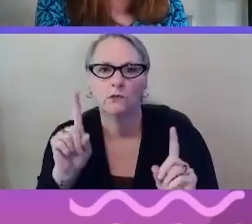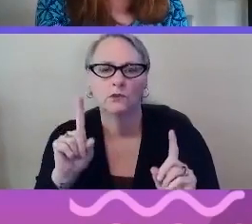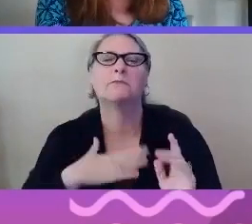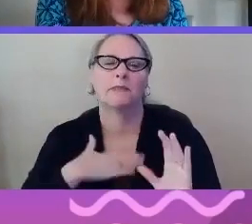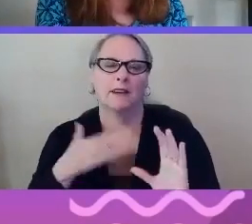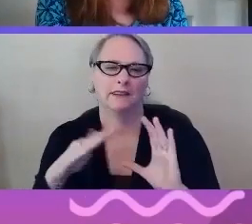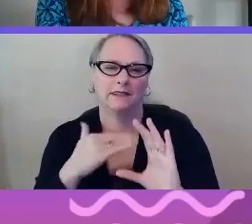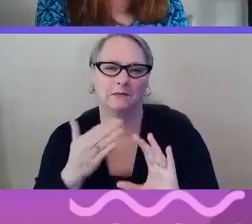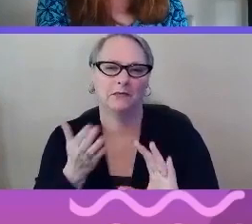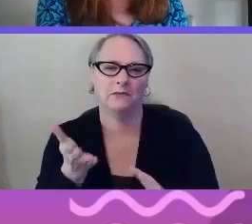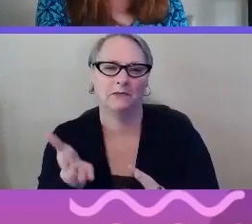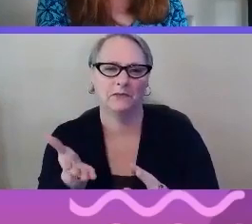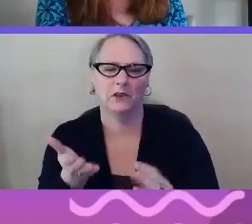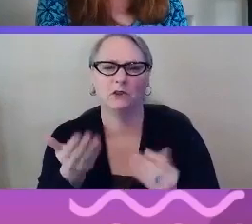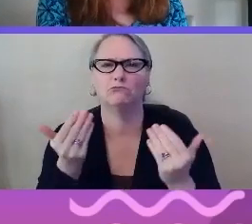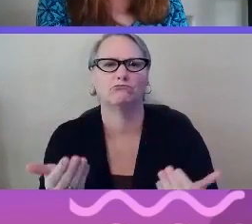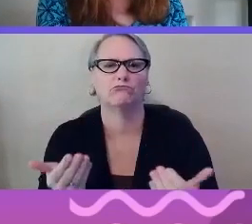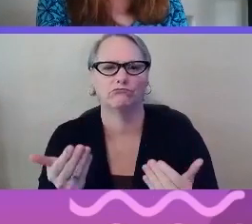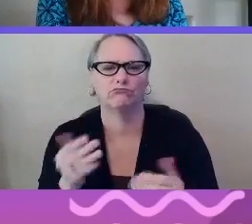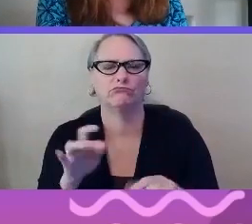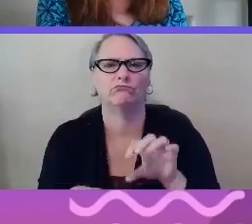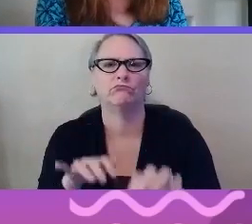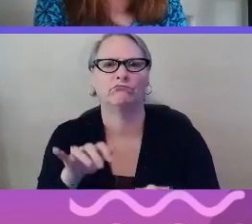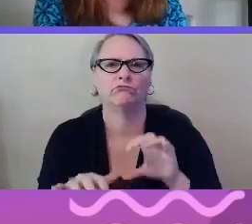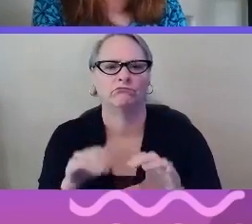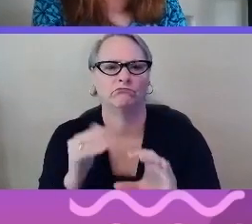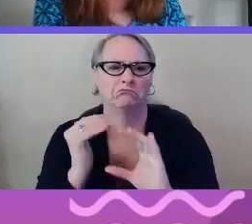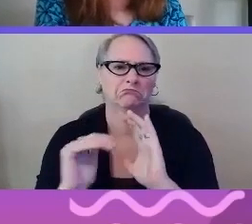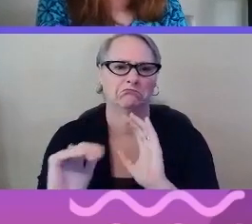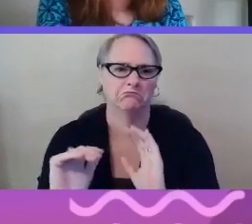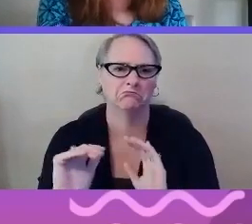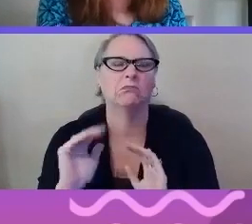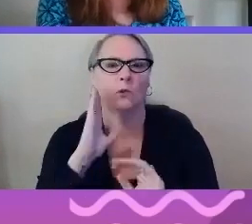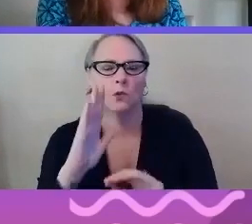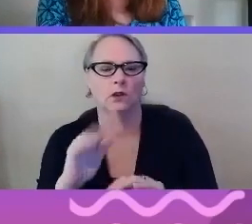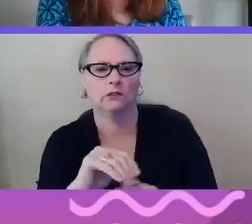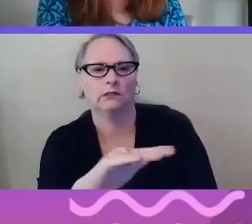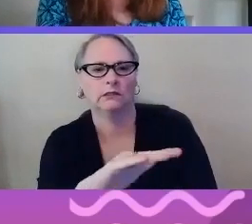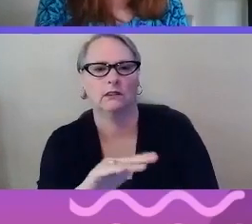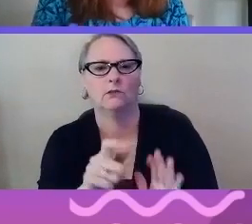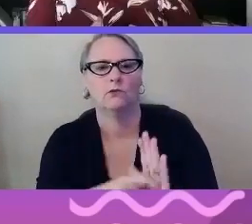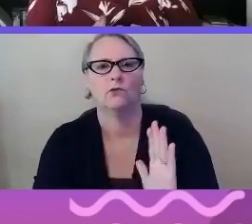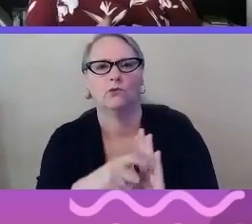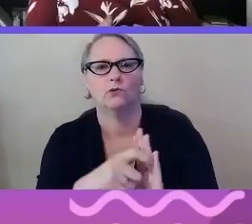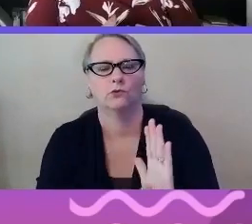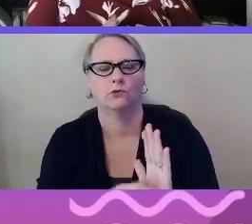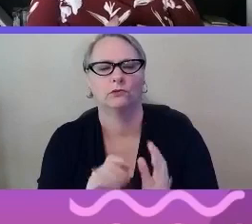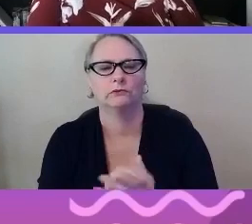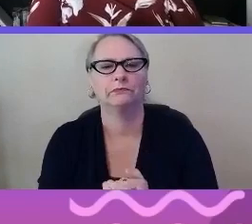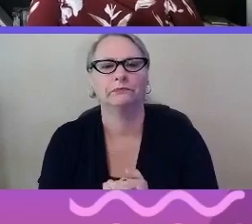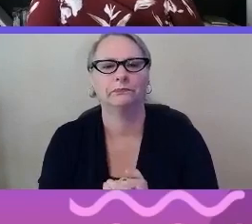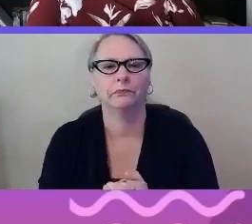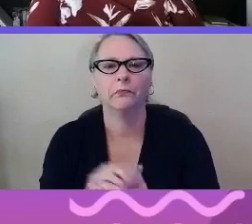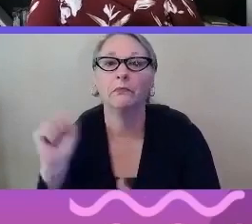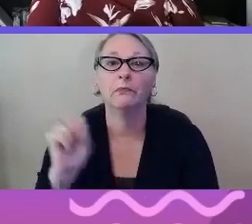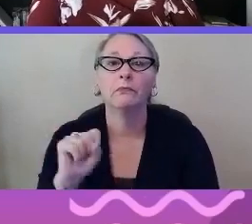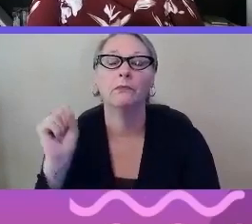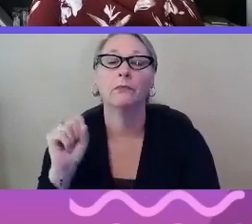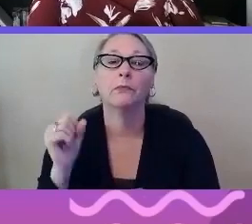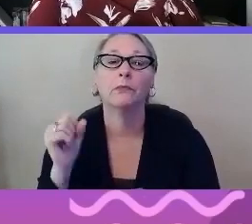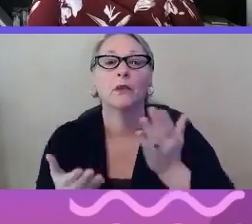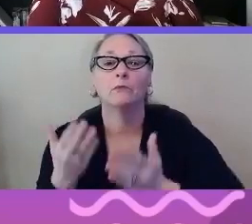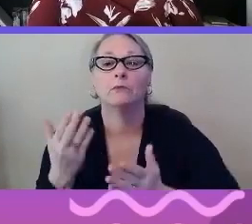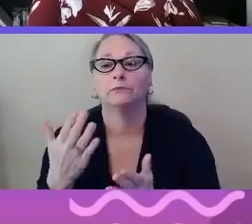there. Please just send me an email and I'd be more than happy to send you the articles. Okay, great. Yeah, it looks like there might be some confusion because it might be